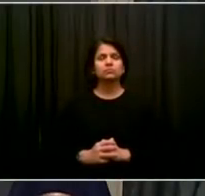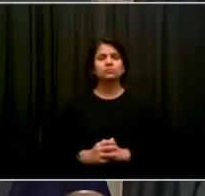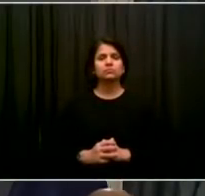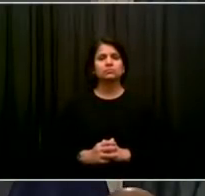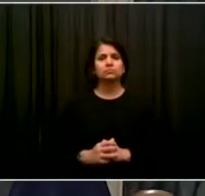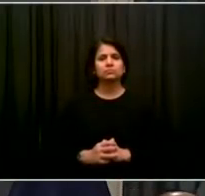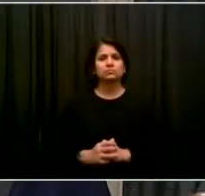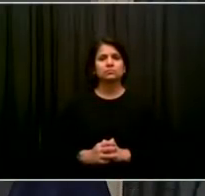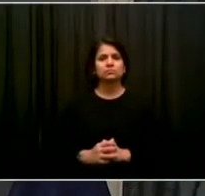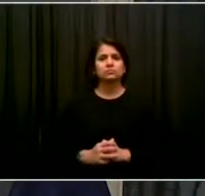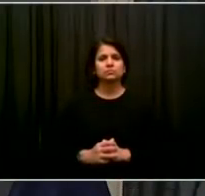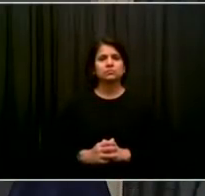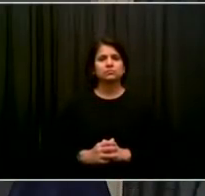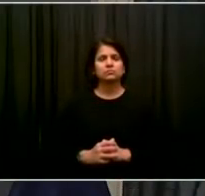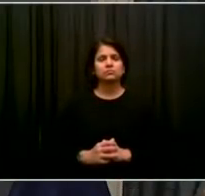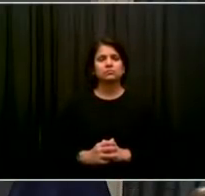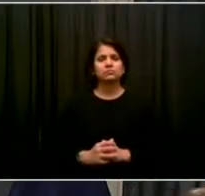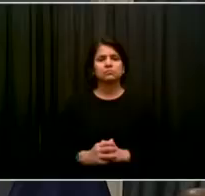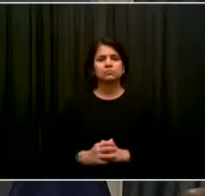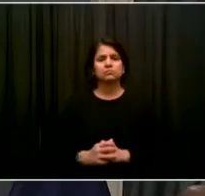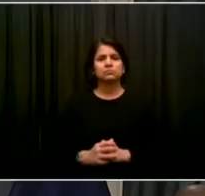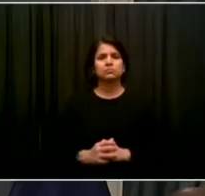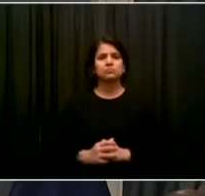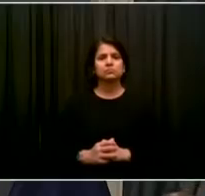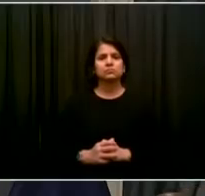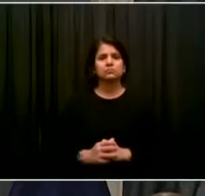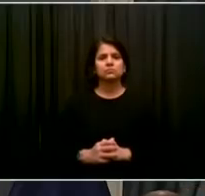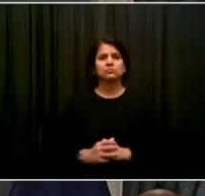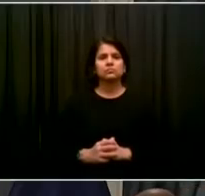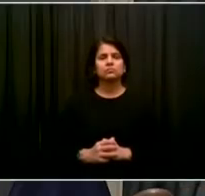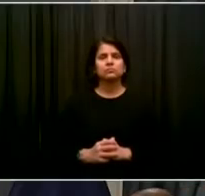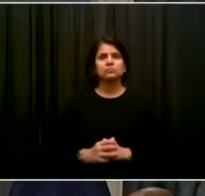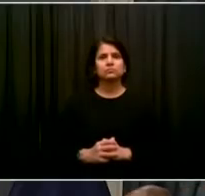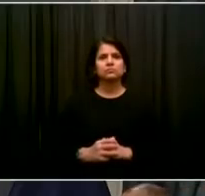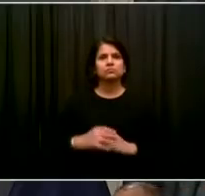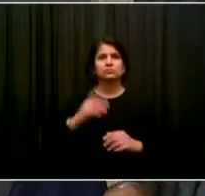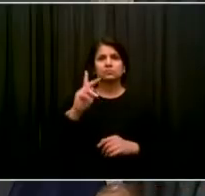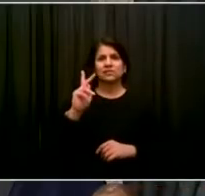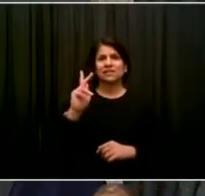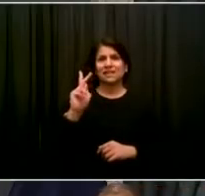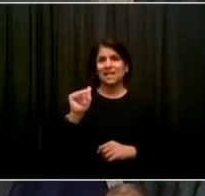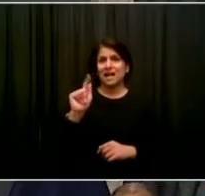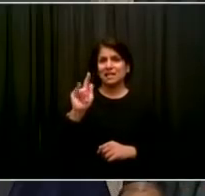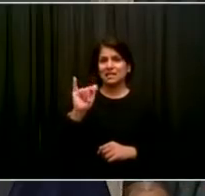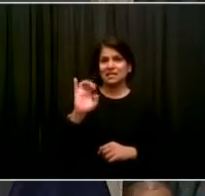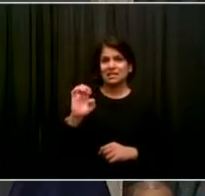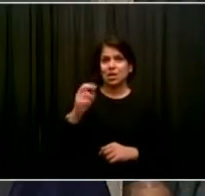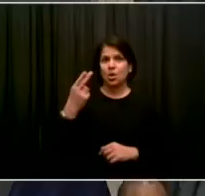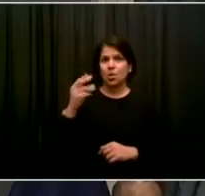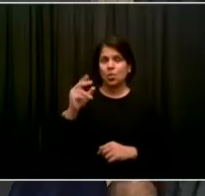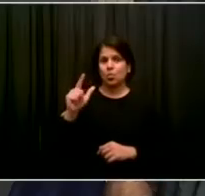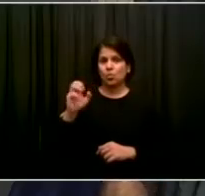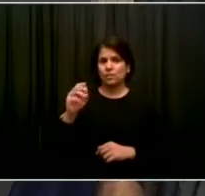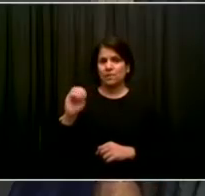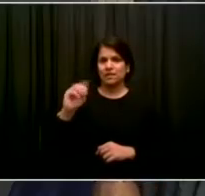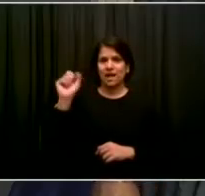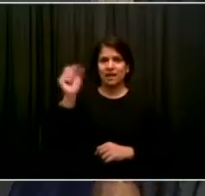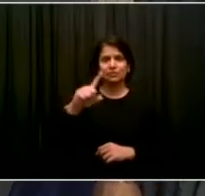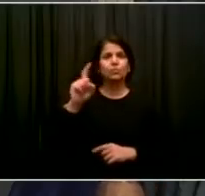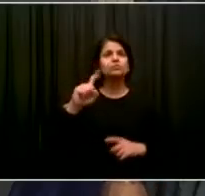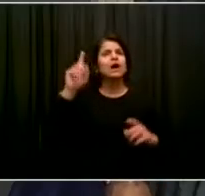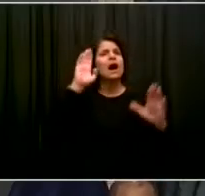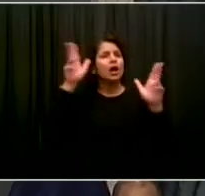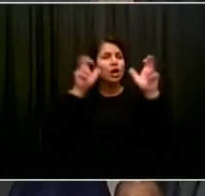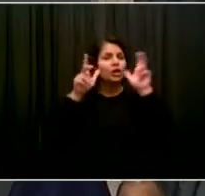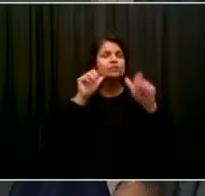topic. The next question will go to Katie Honan from the city. Hey, good morning. Can you hear me? Yes, I can.